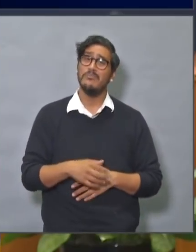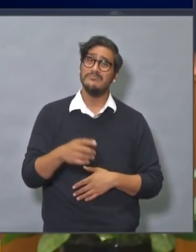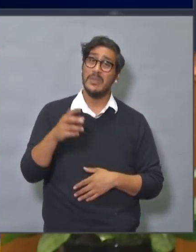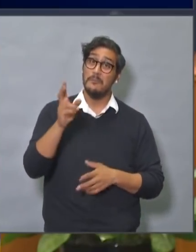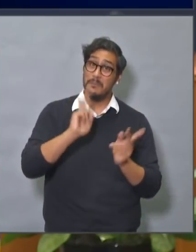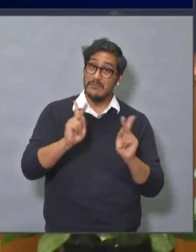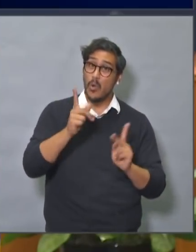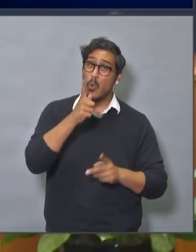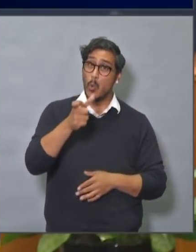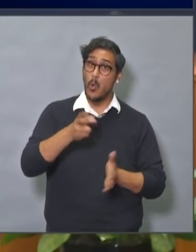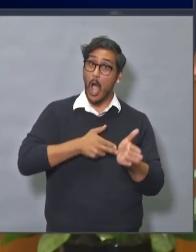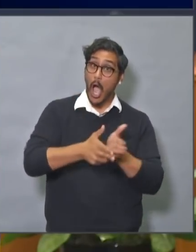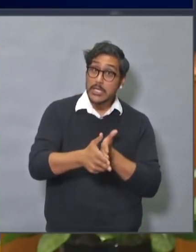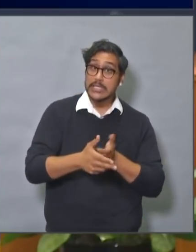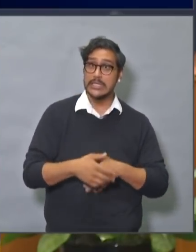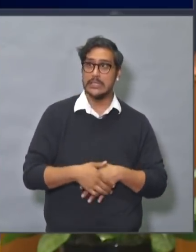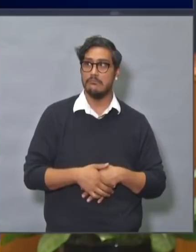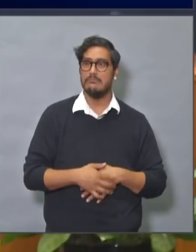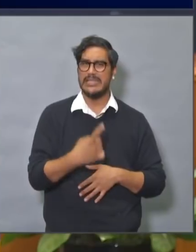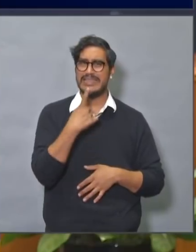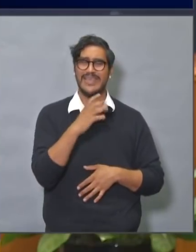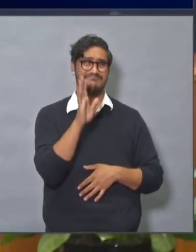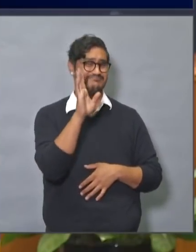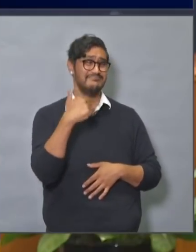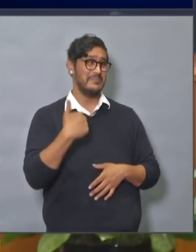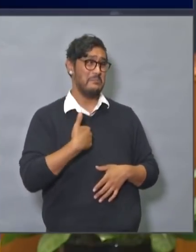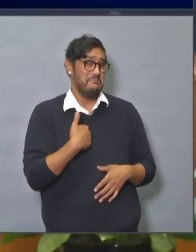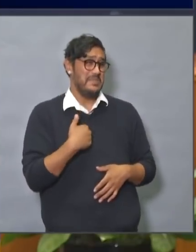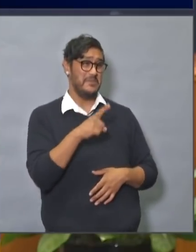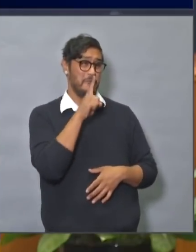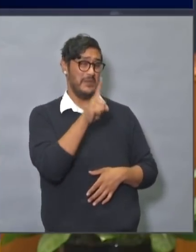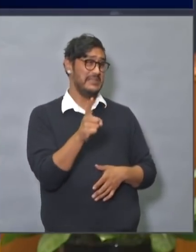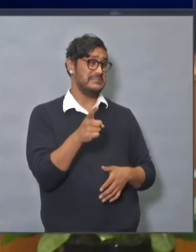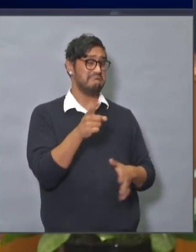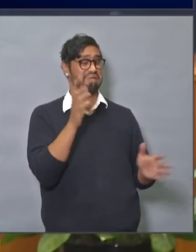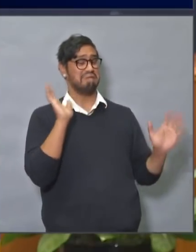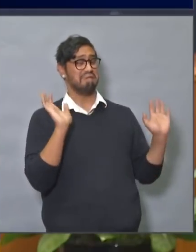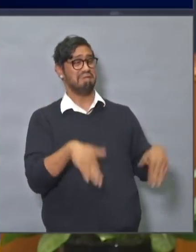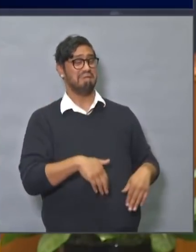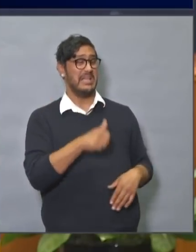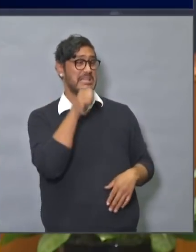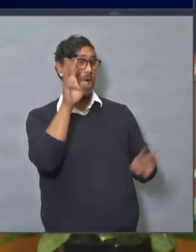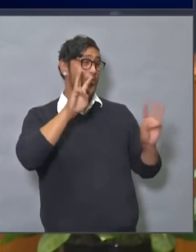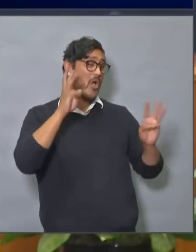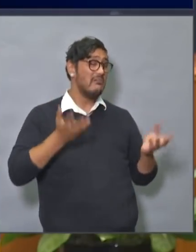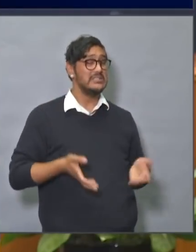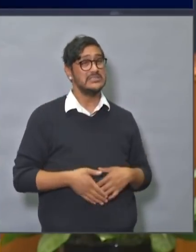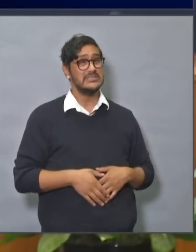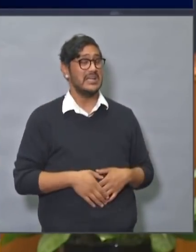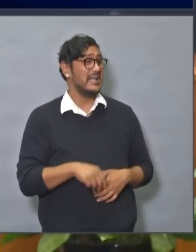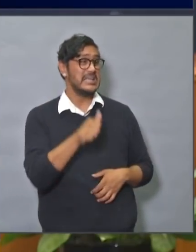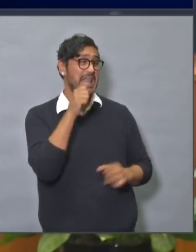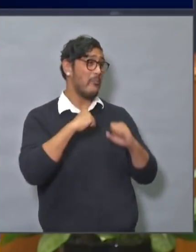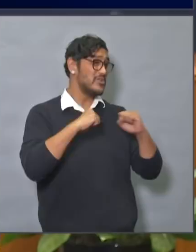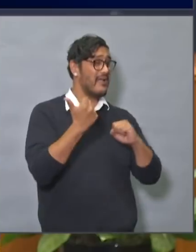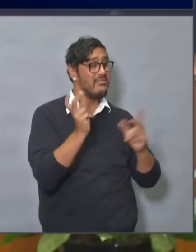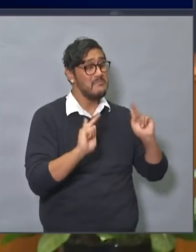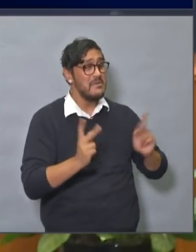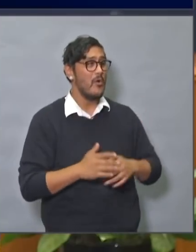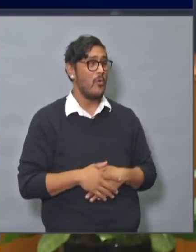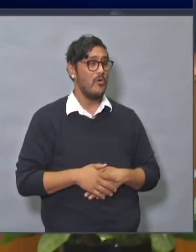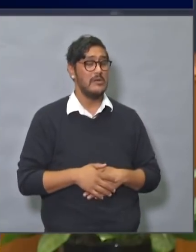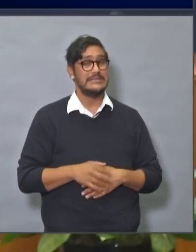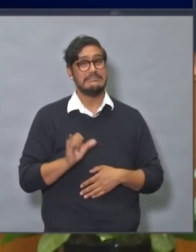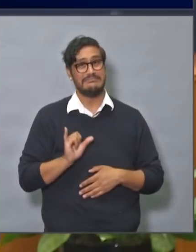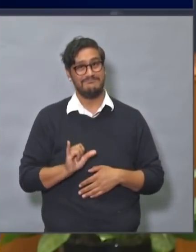will say, I didn't take this seriously, I didn't really worry about it, I wasn't protecting others, and perhaps that also translated